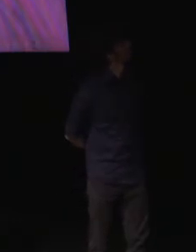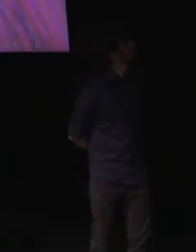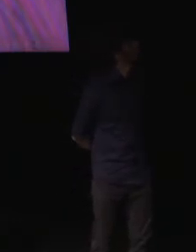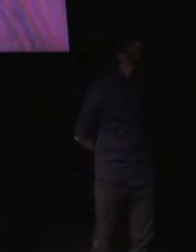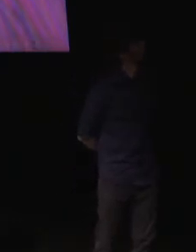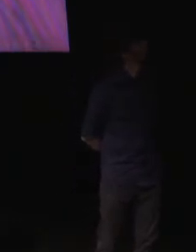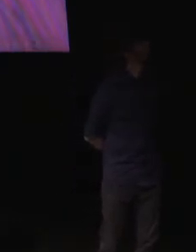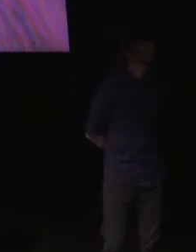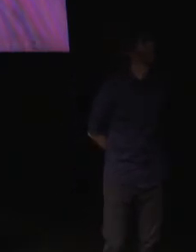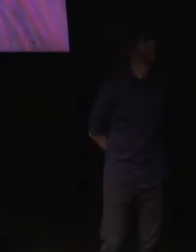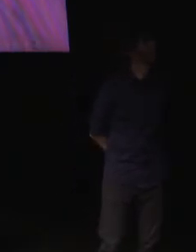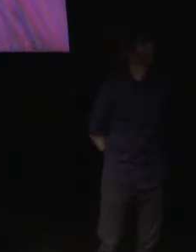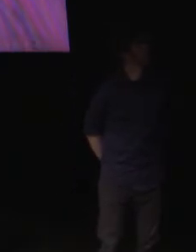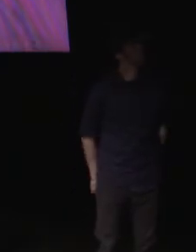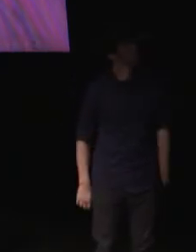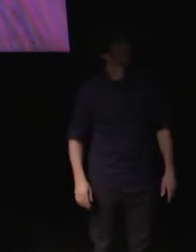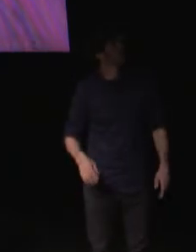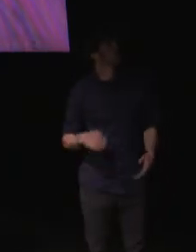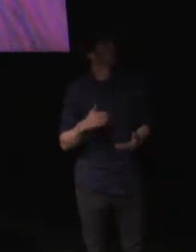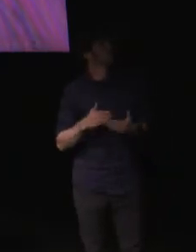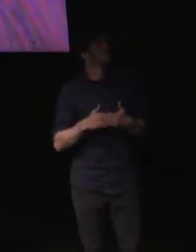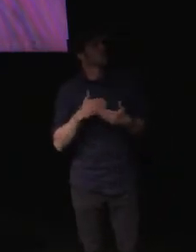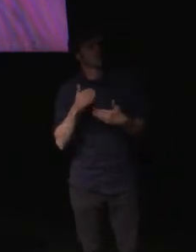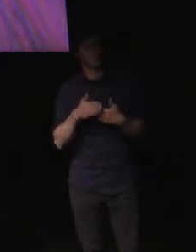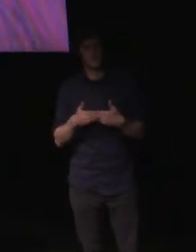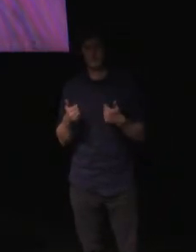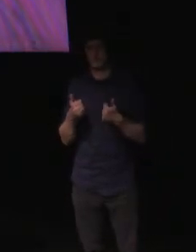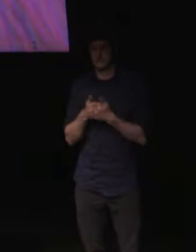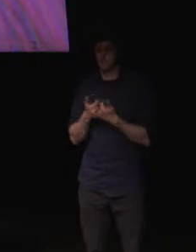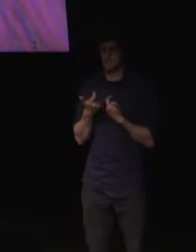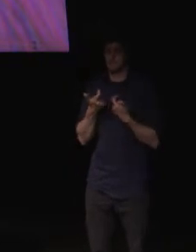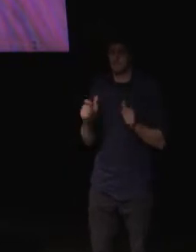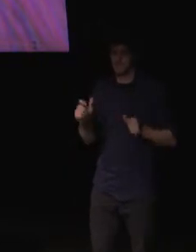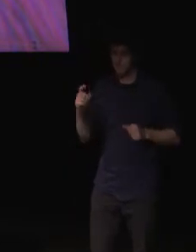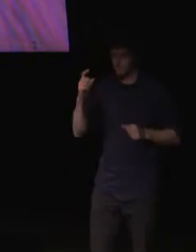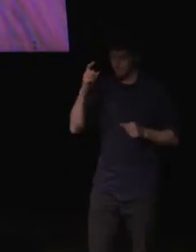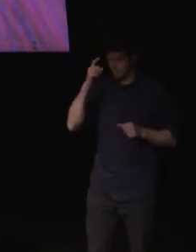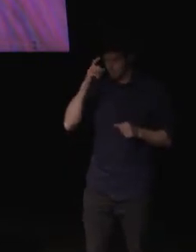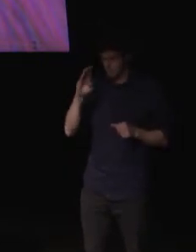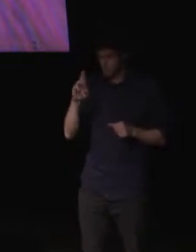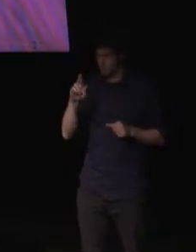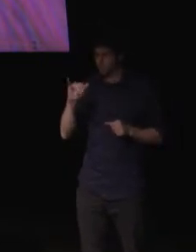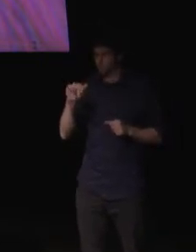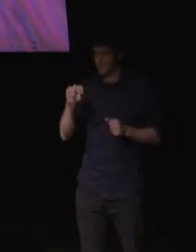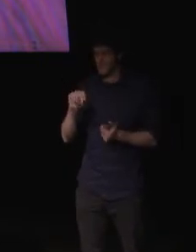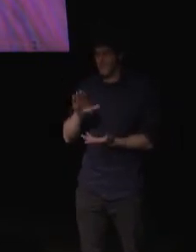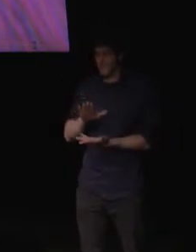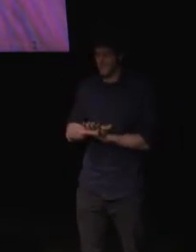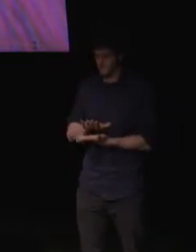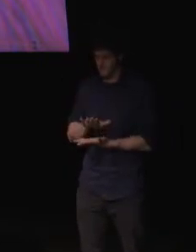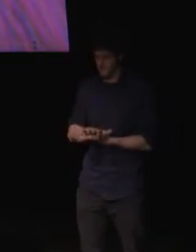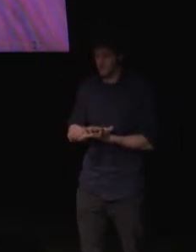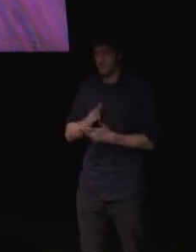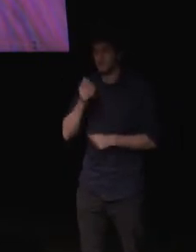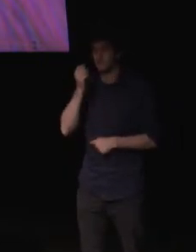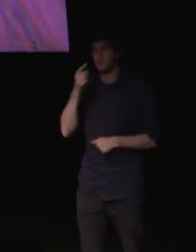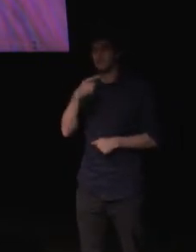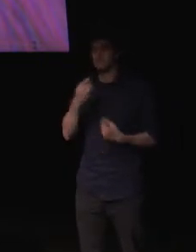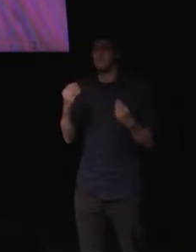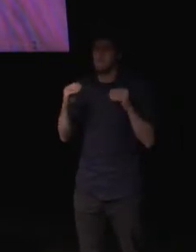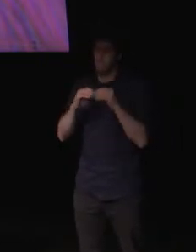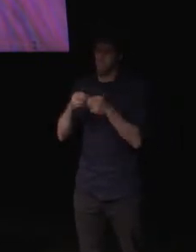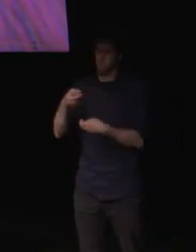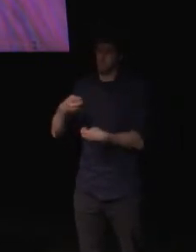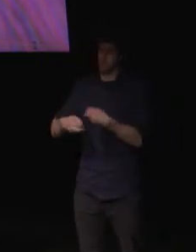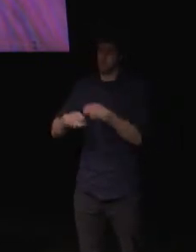is Big Brain Academy. You can kind of see it over there. Essentially, this is the one that's going to be more for problem solving. If